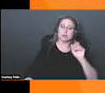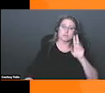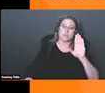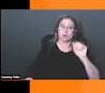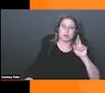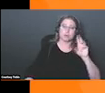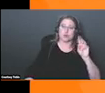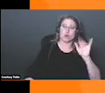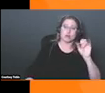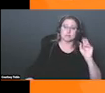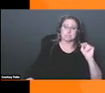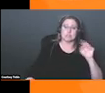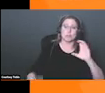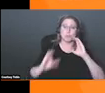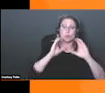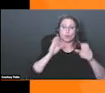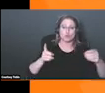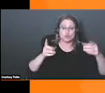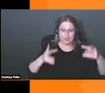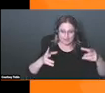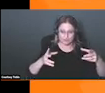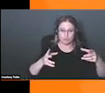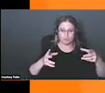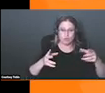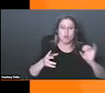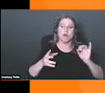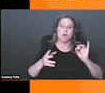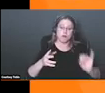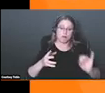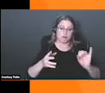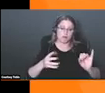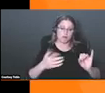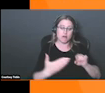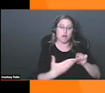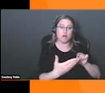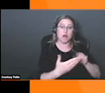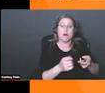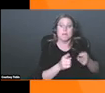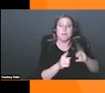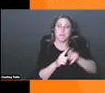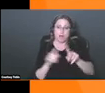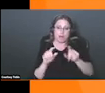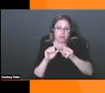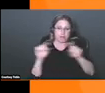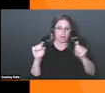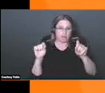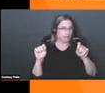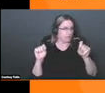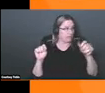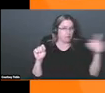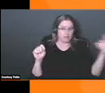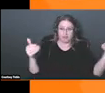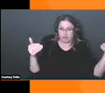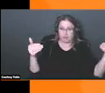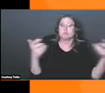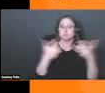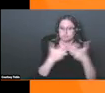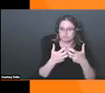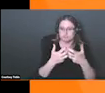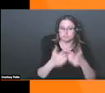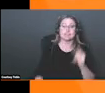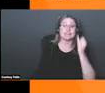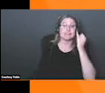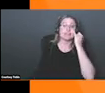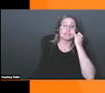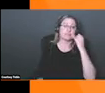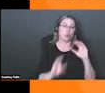River Road Creative. Take the time to make sure you get it right. If you're not sure about the proper name of an organization,